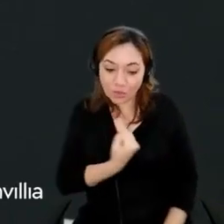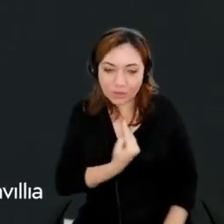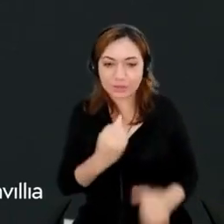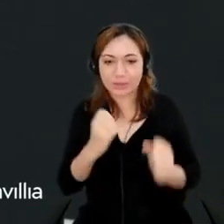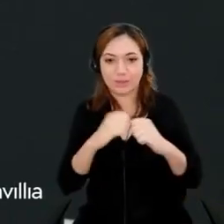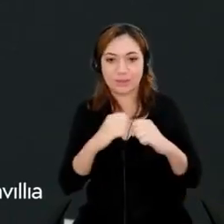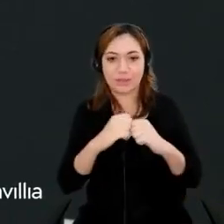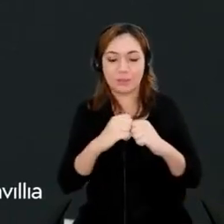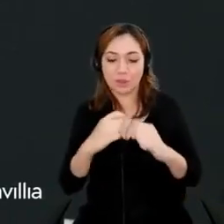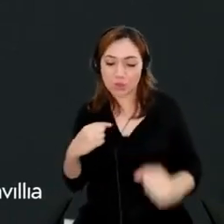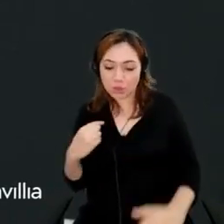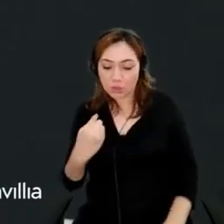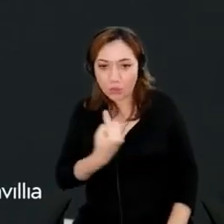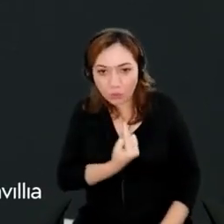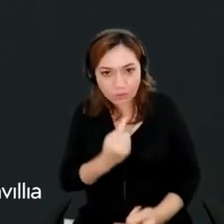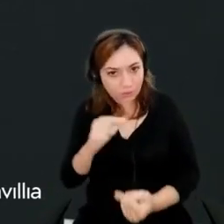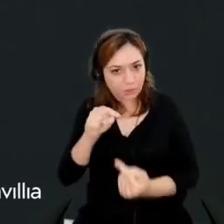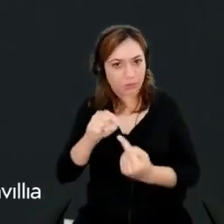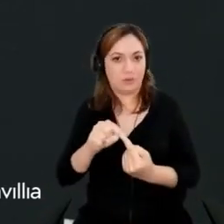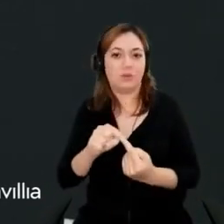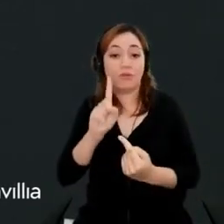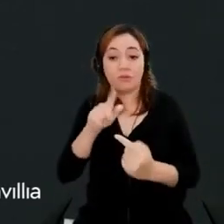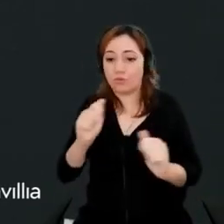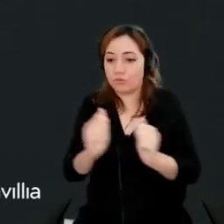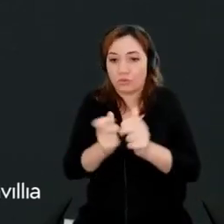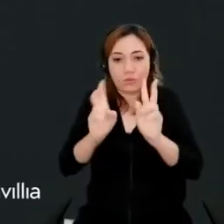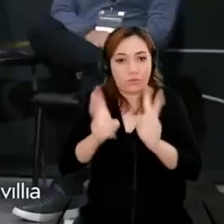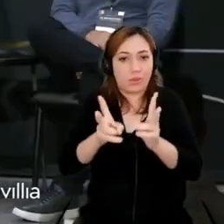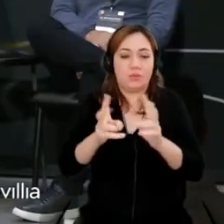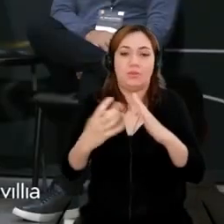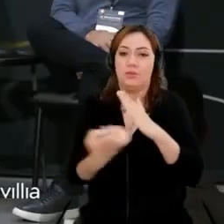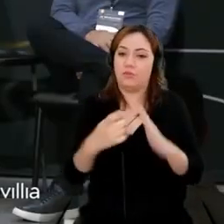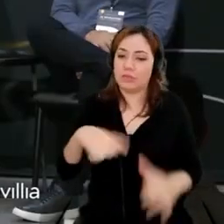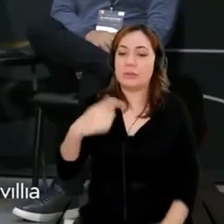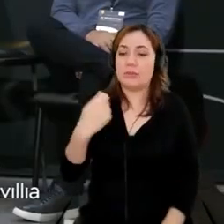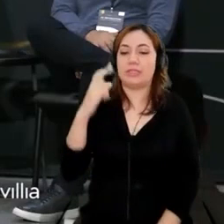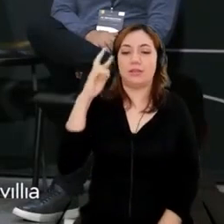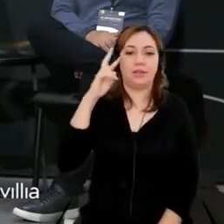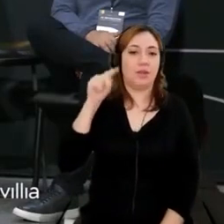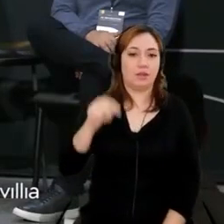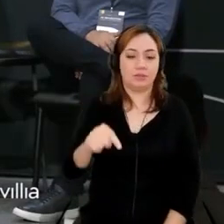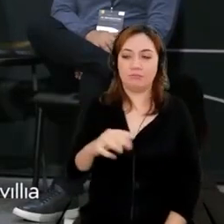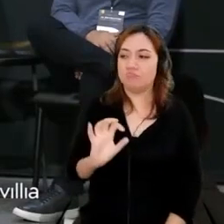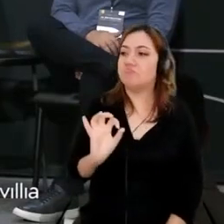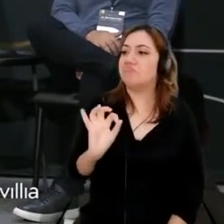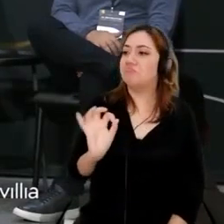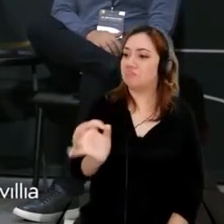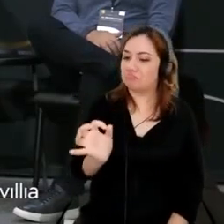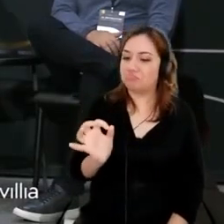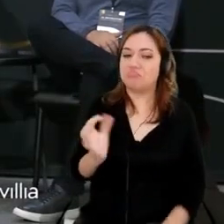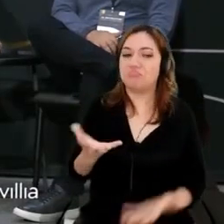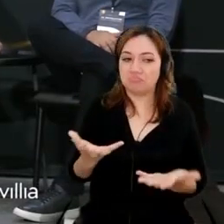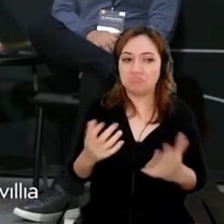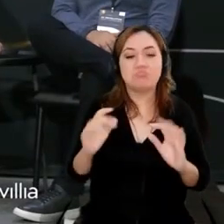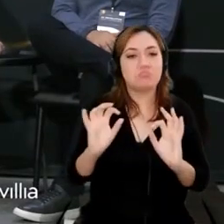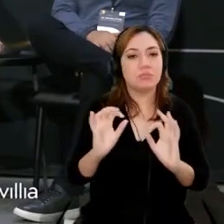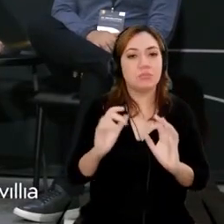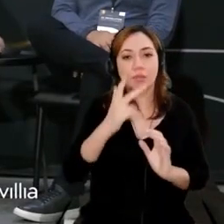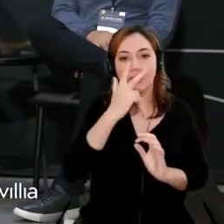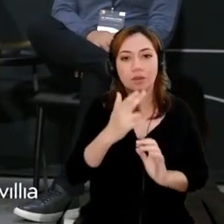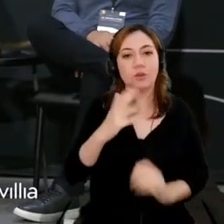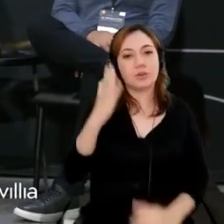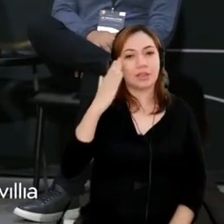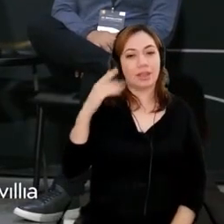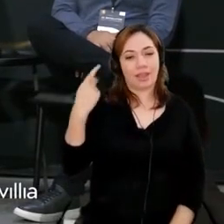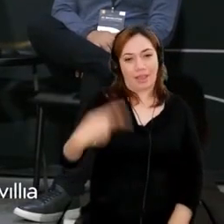of a same company, remember that. That makes total sense. I know at our company, WebJump, we